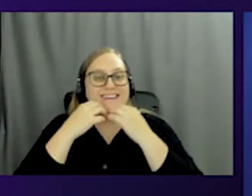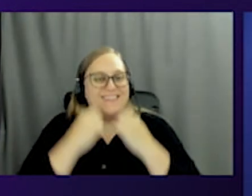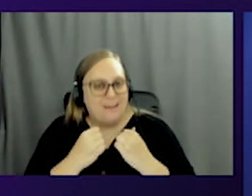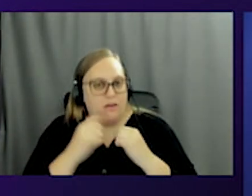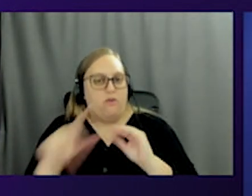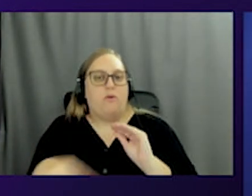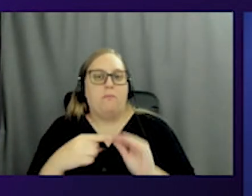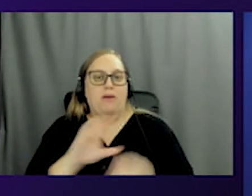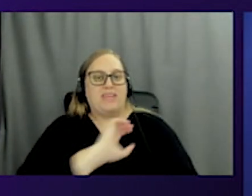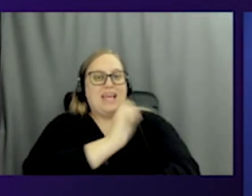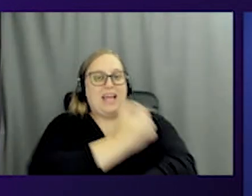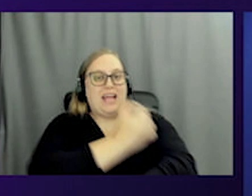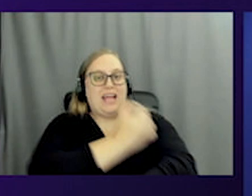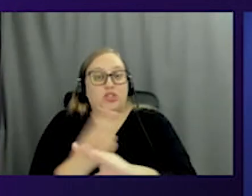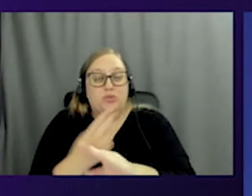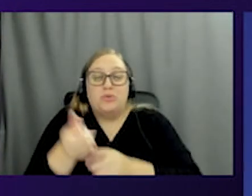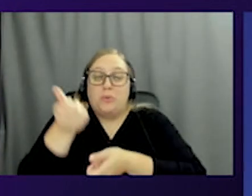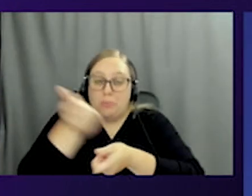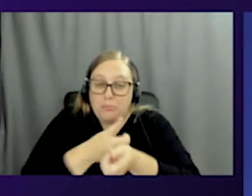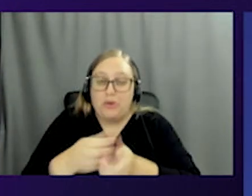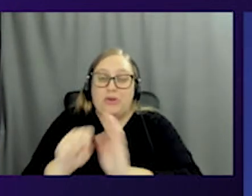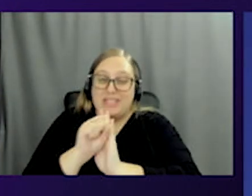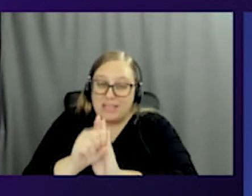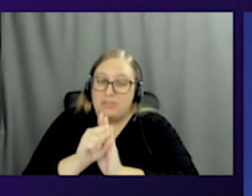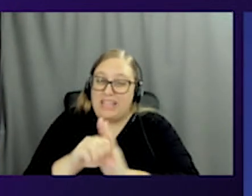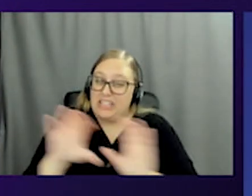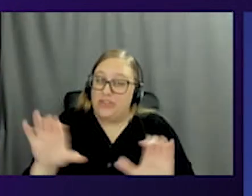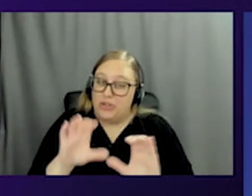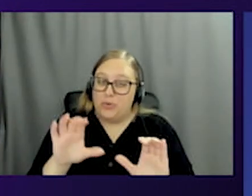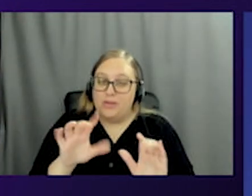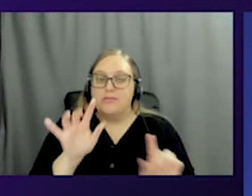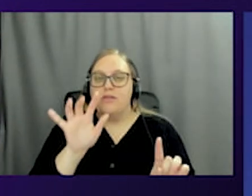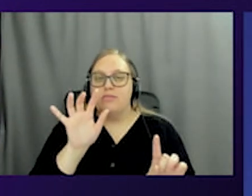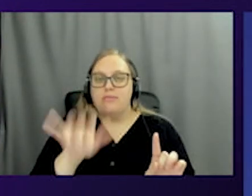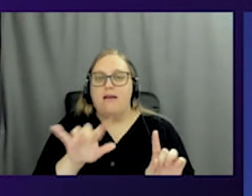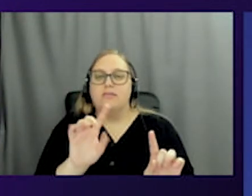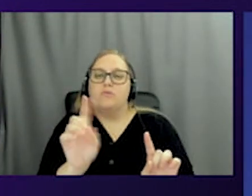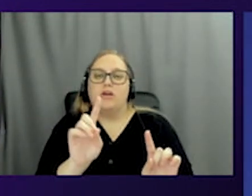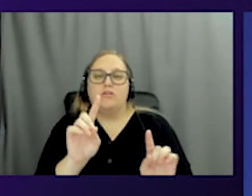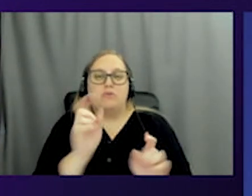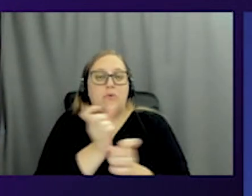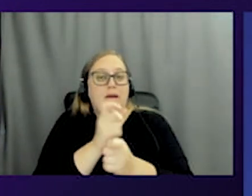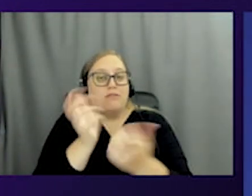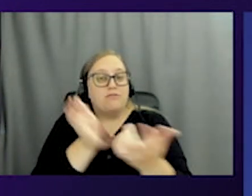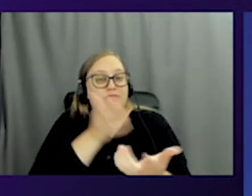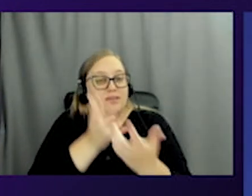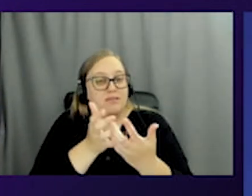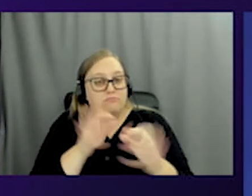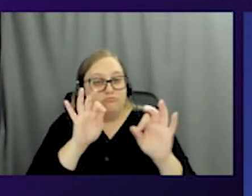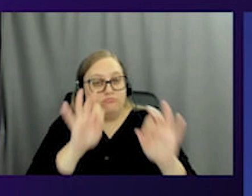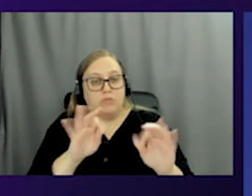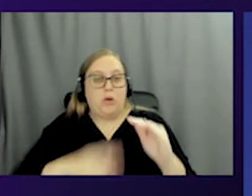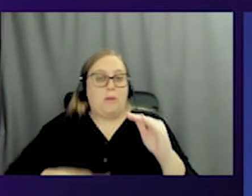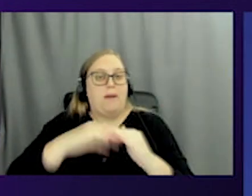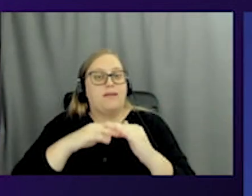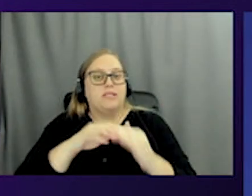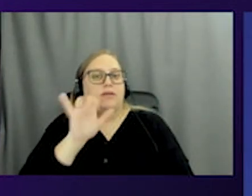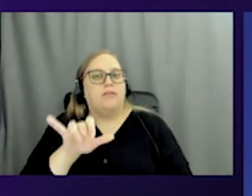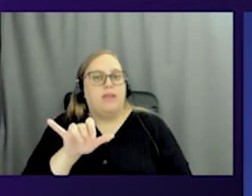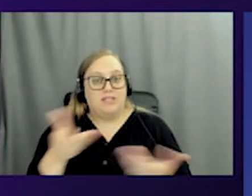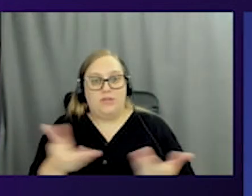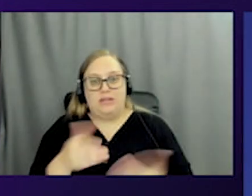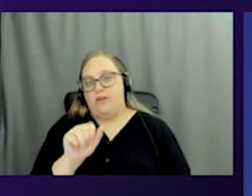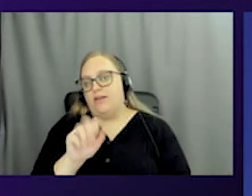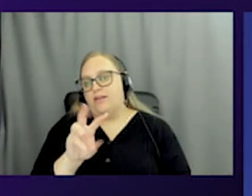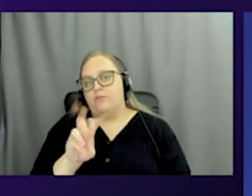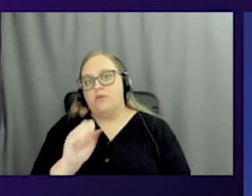per simulation that they're doing. And that's where, if you make the right fit, you're actually maximizing that. And here at AWS, with our